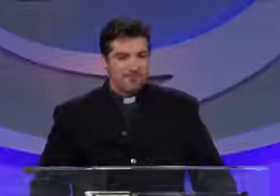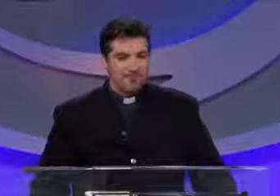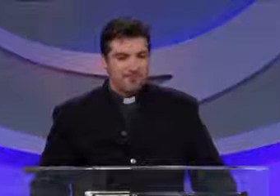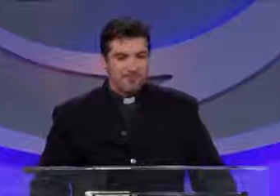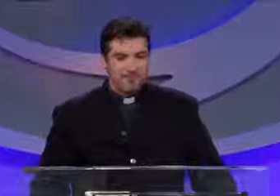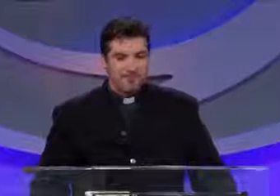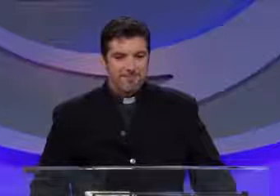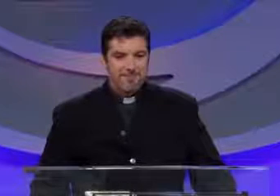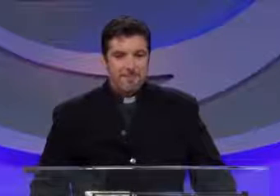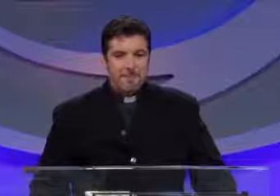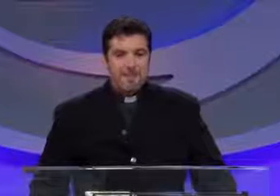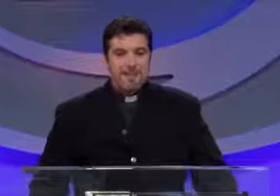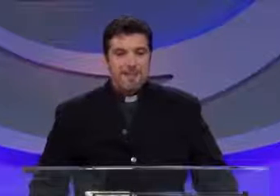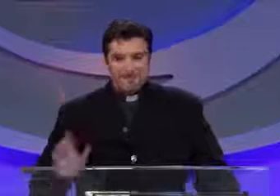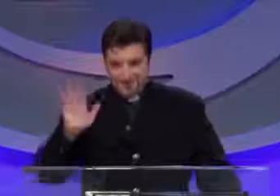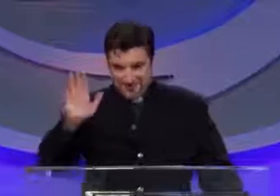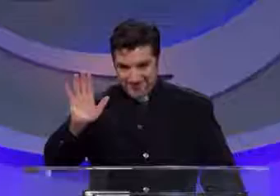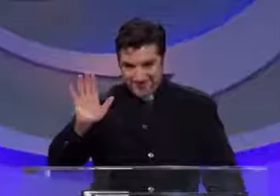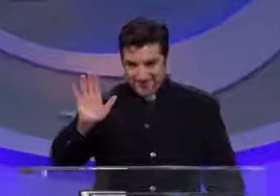church."